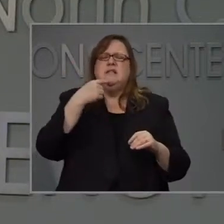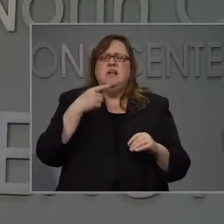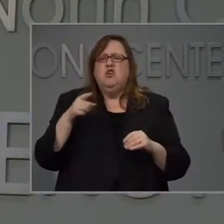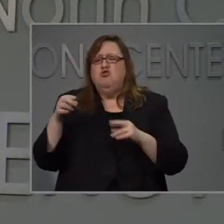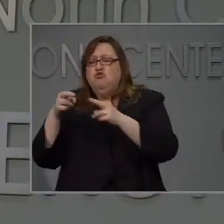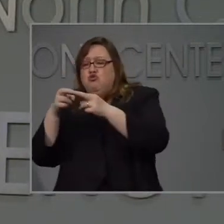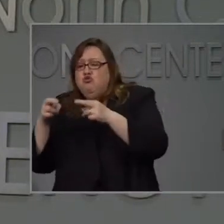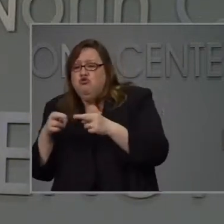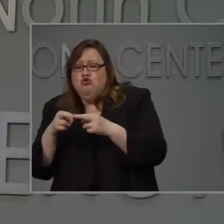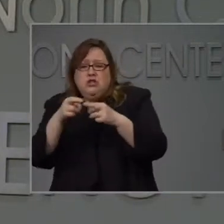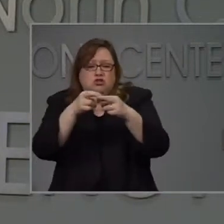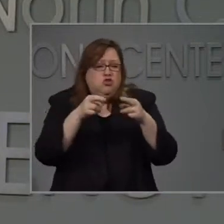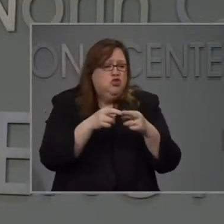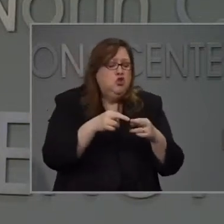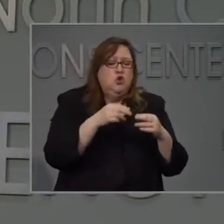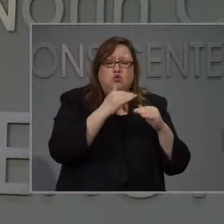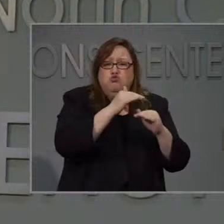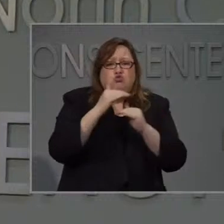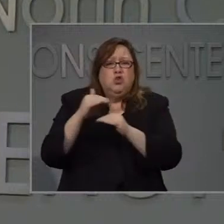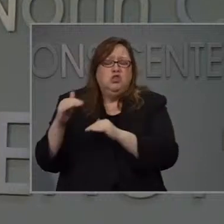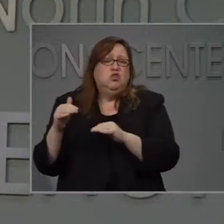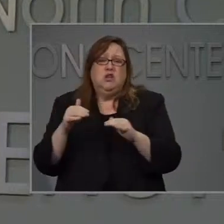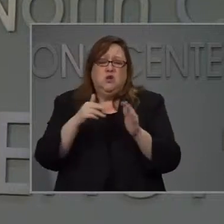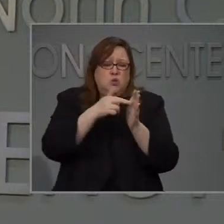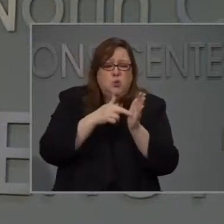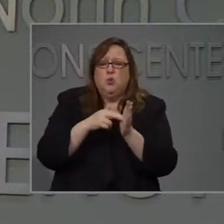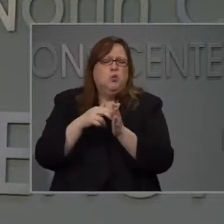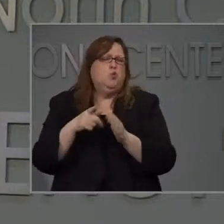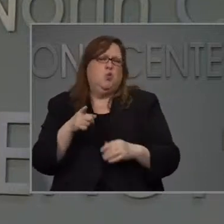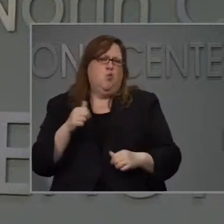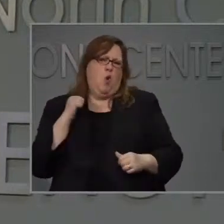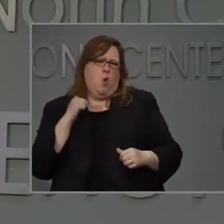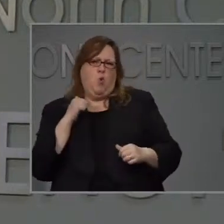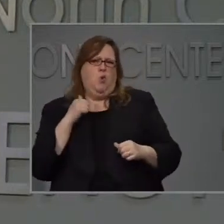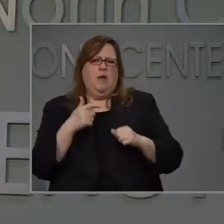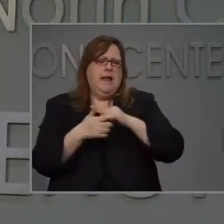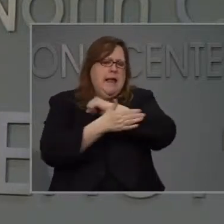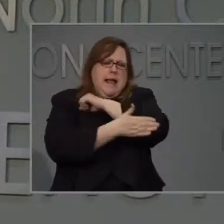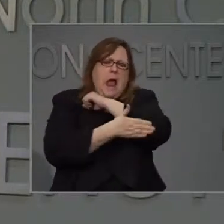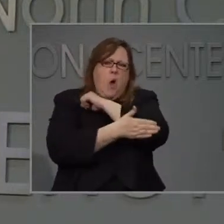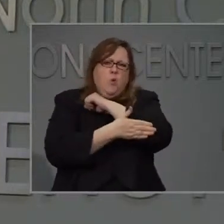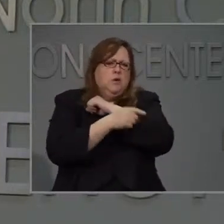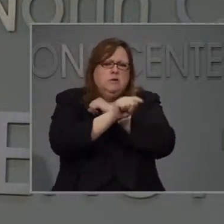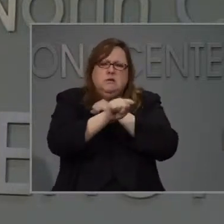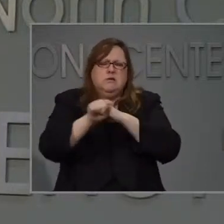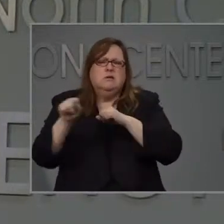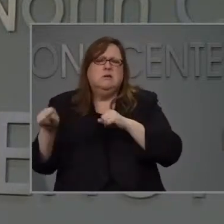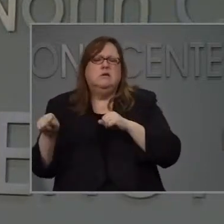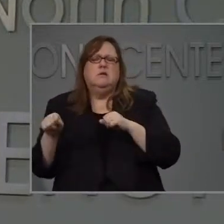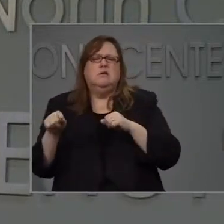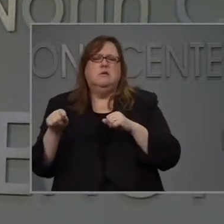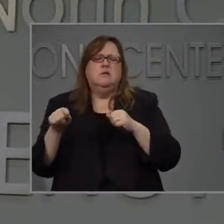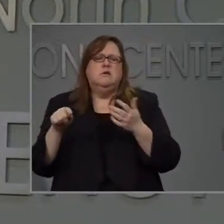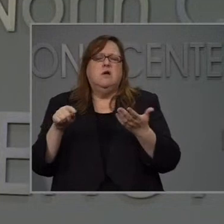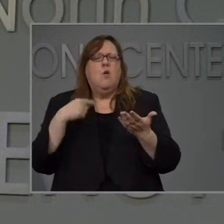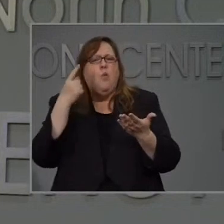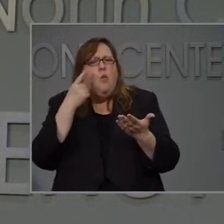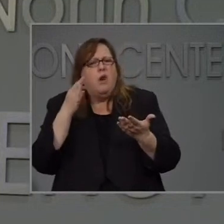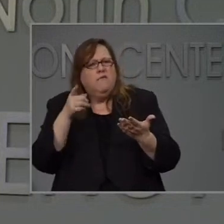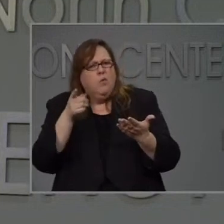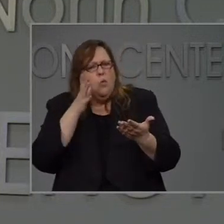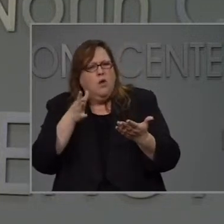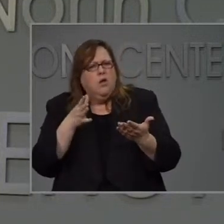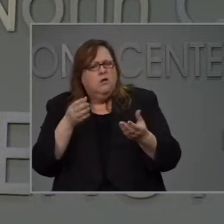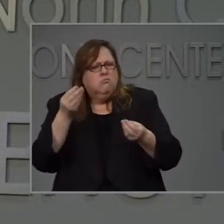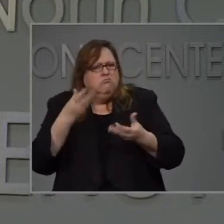regionally. Will you give counties or groups of counties the ability to lift some restrictions like the calls for